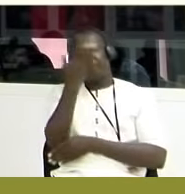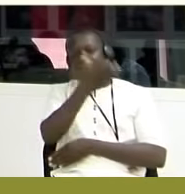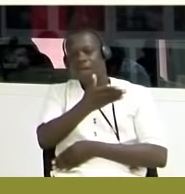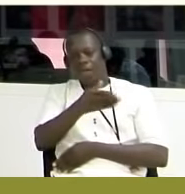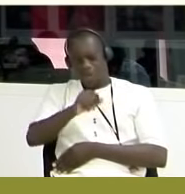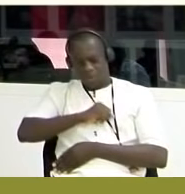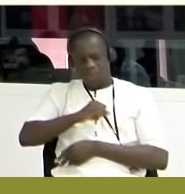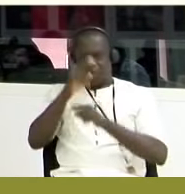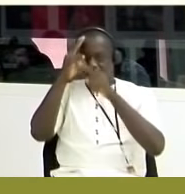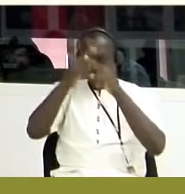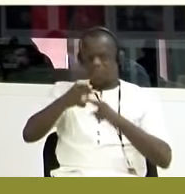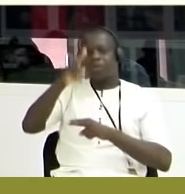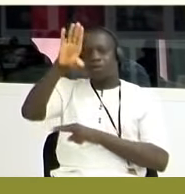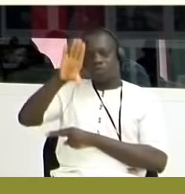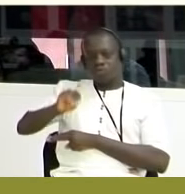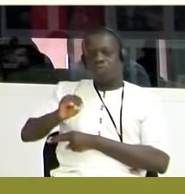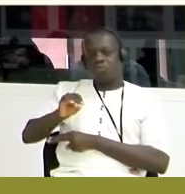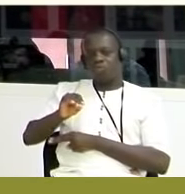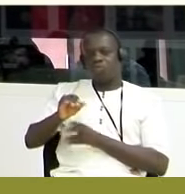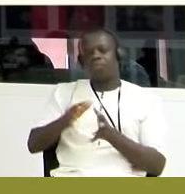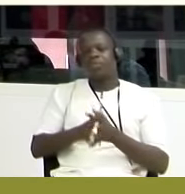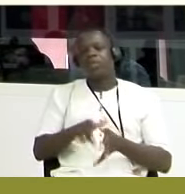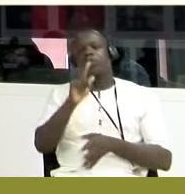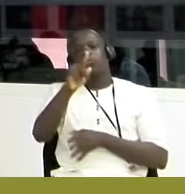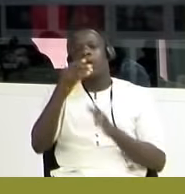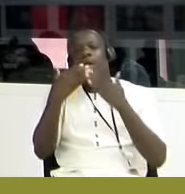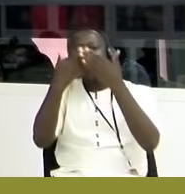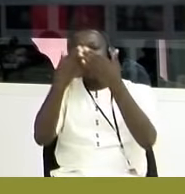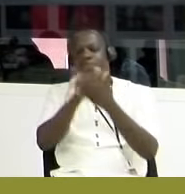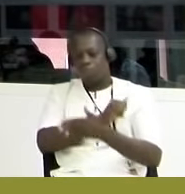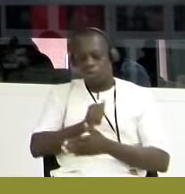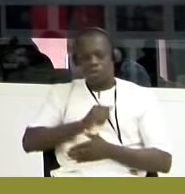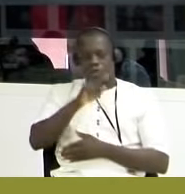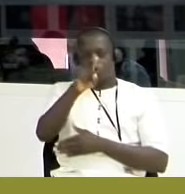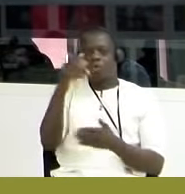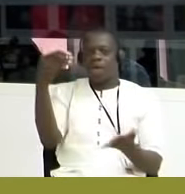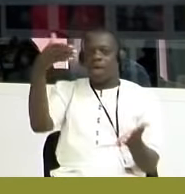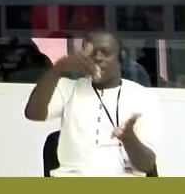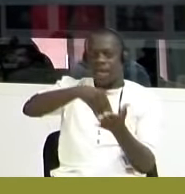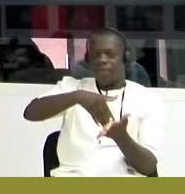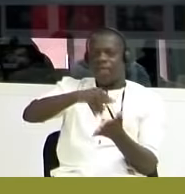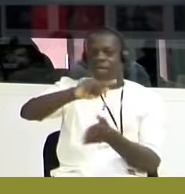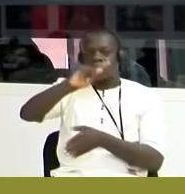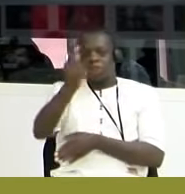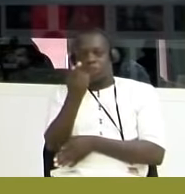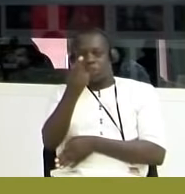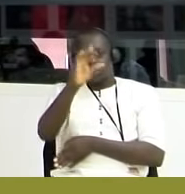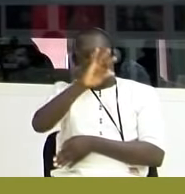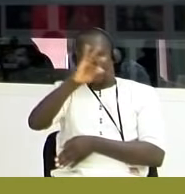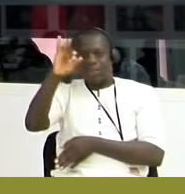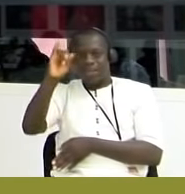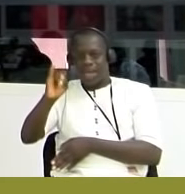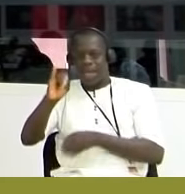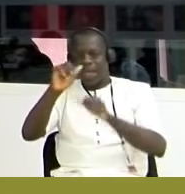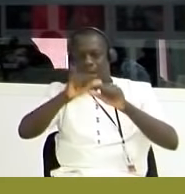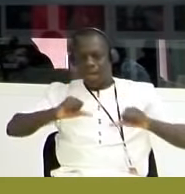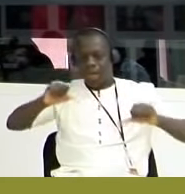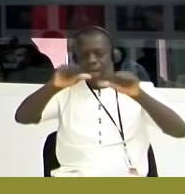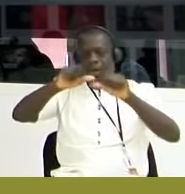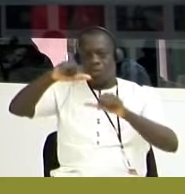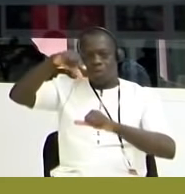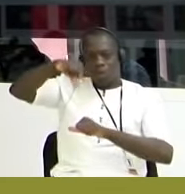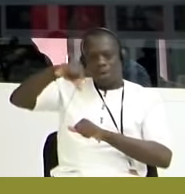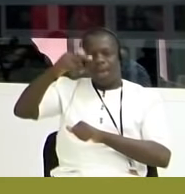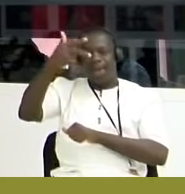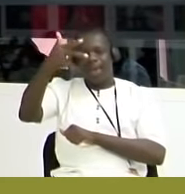You told us that you arrived at GTTI around 7:45. Yes. Correct? Mm-hmm. And you had a discussion with the students.